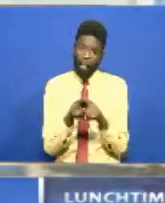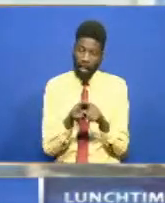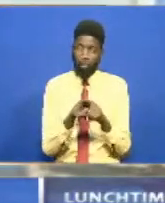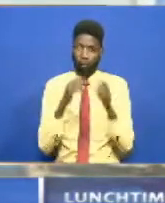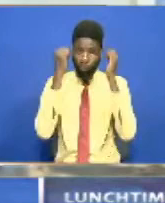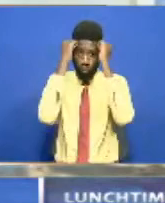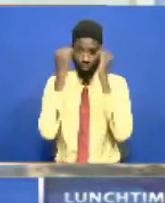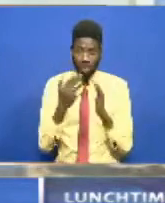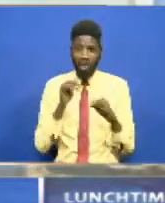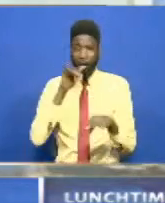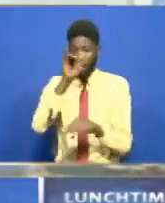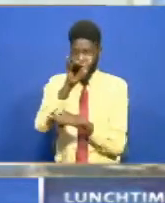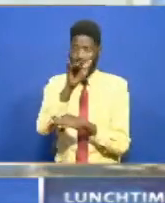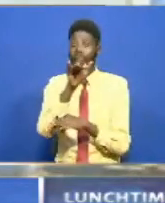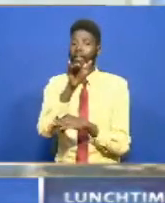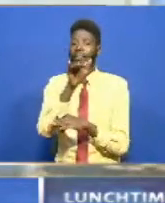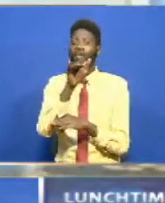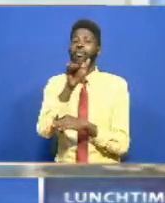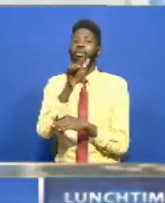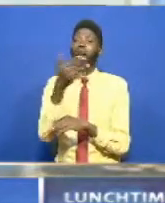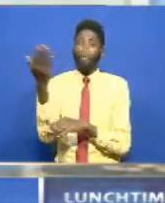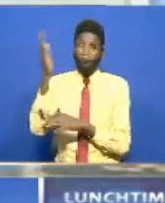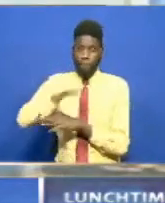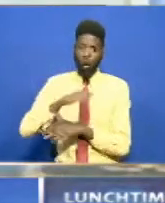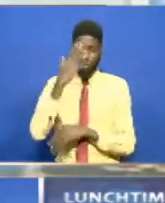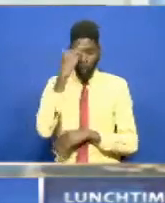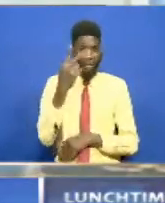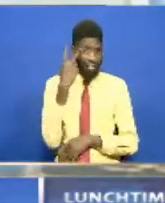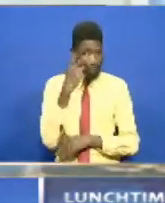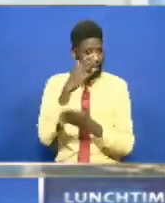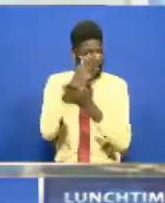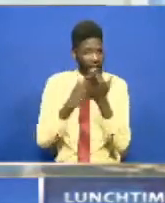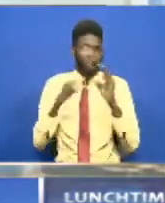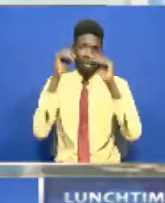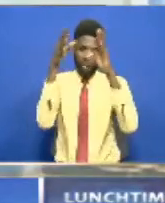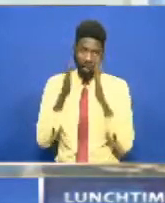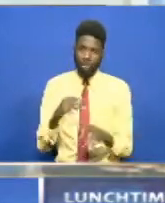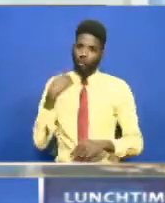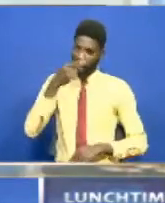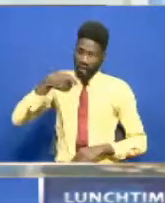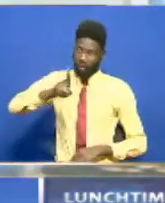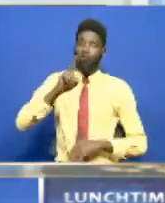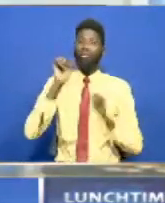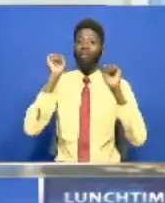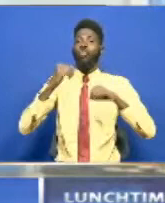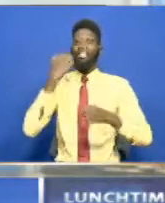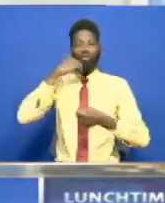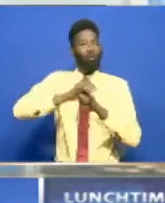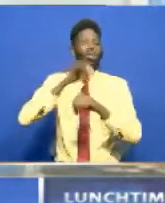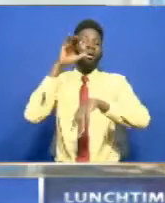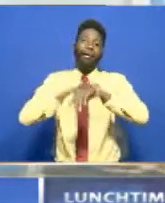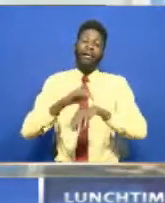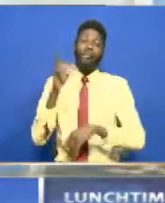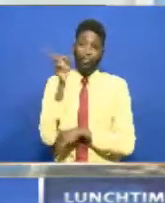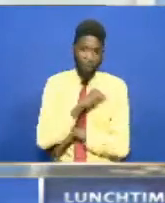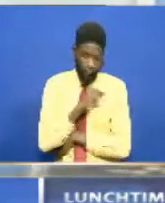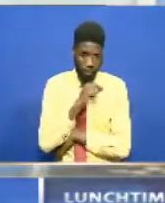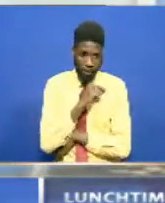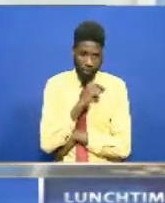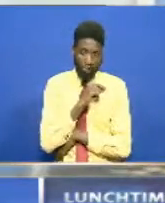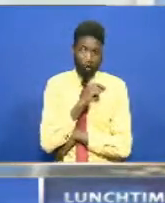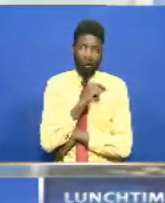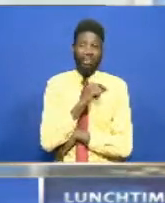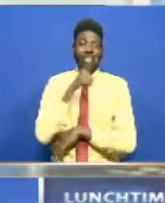because they are suspecting that some of the teachers could have contracted the virus ever since the school that was